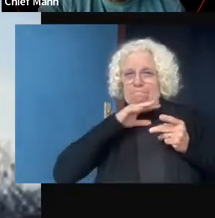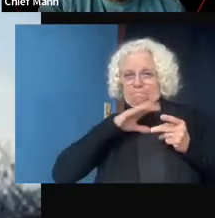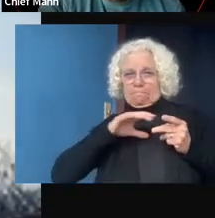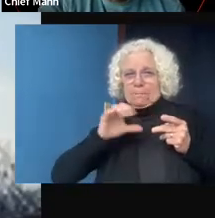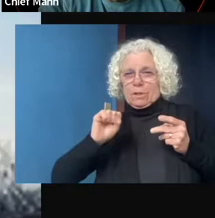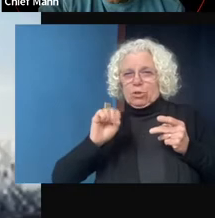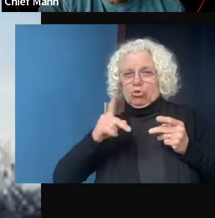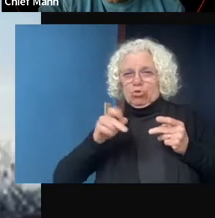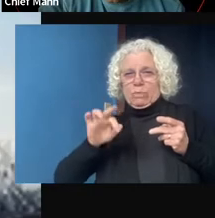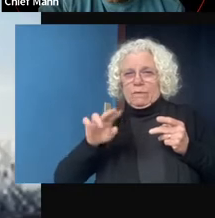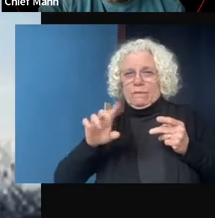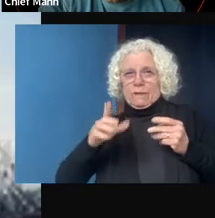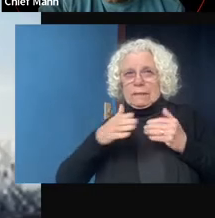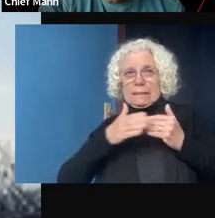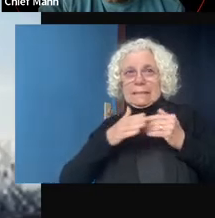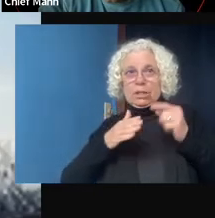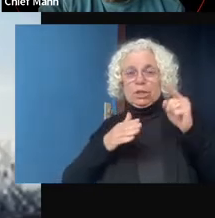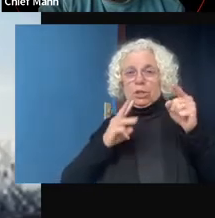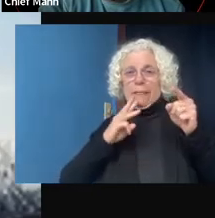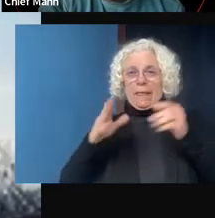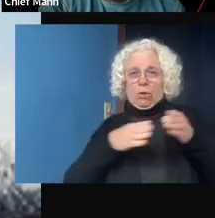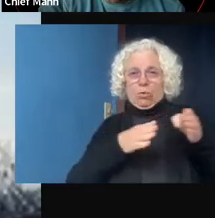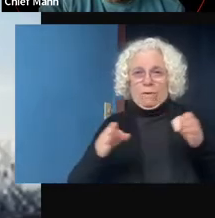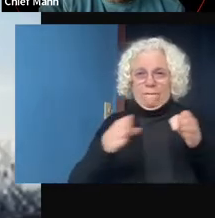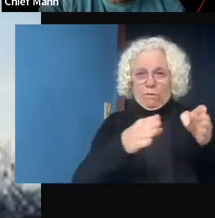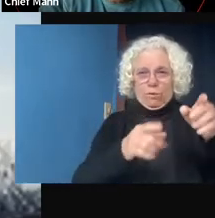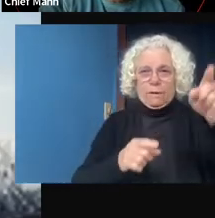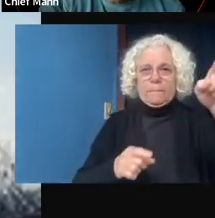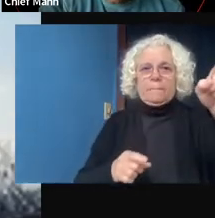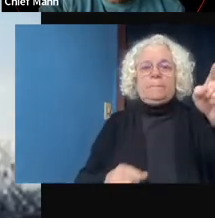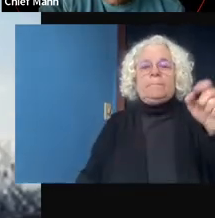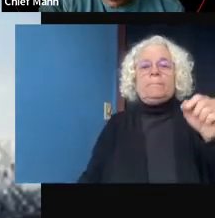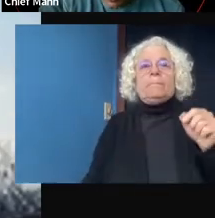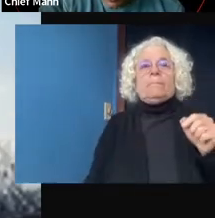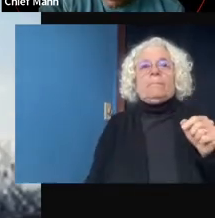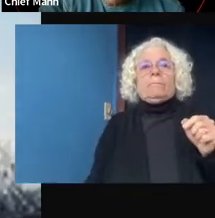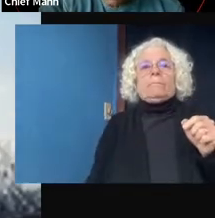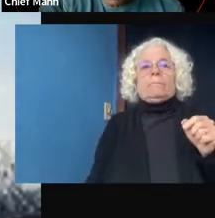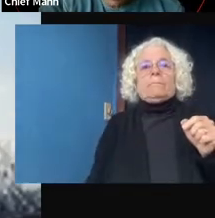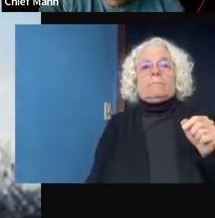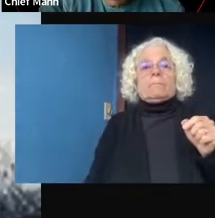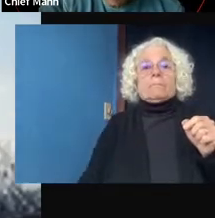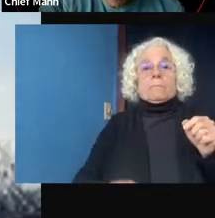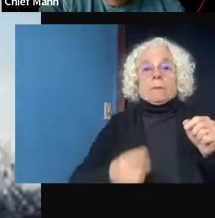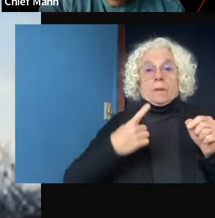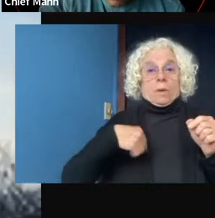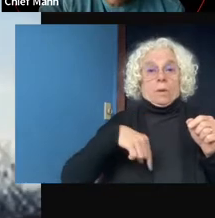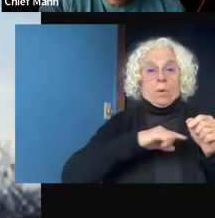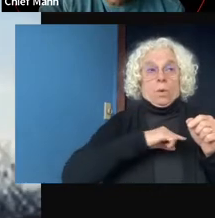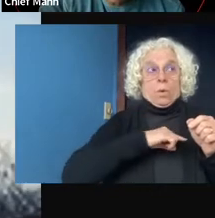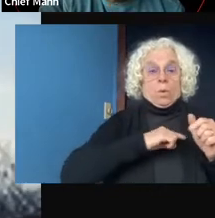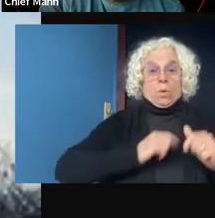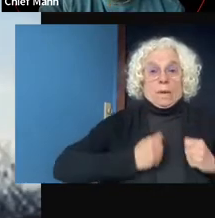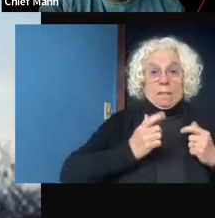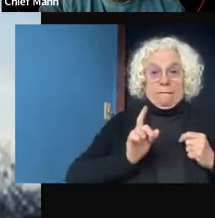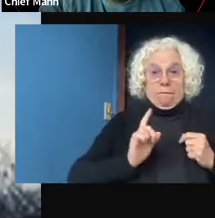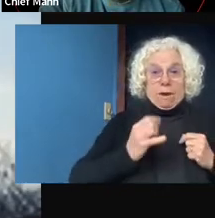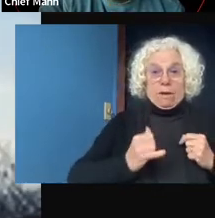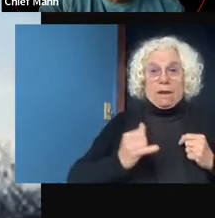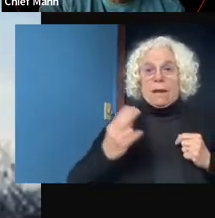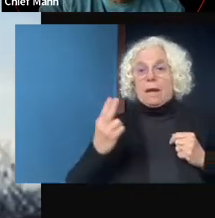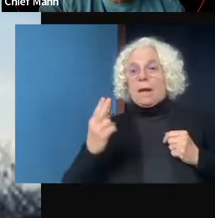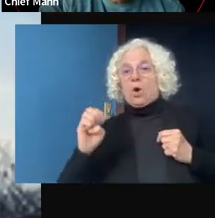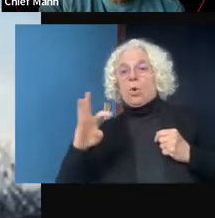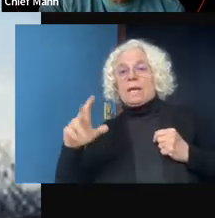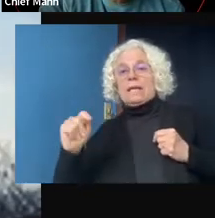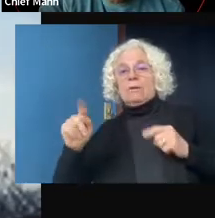All of the area in which our people live was designated by the Hewitt family as being protected